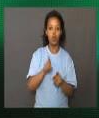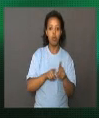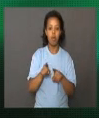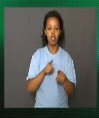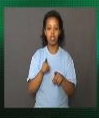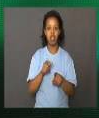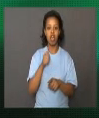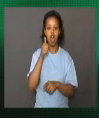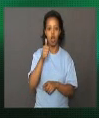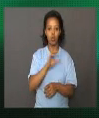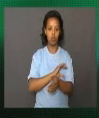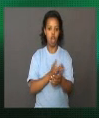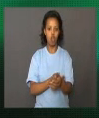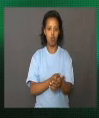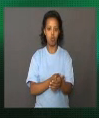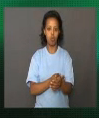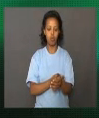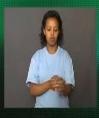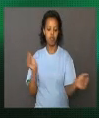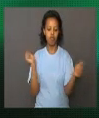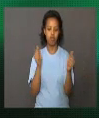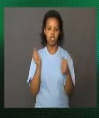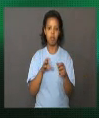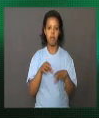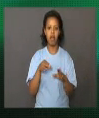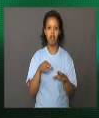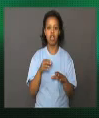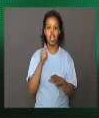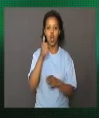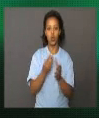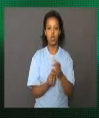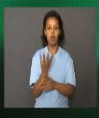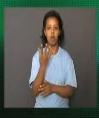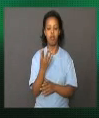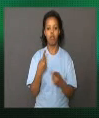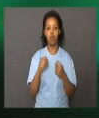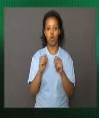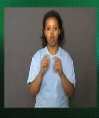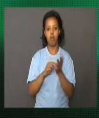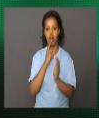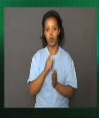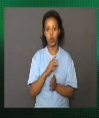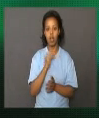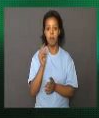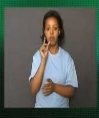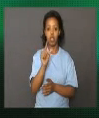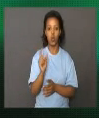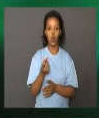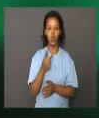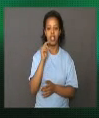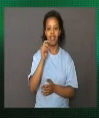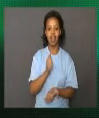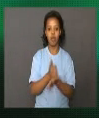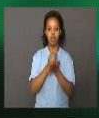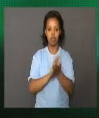the ability to fend off pathogenic microorganisms. The fewer functioning T